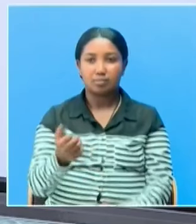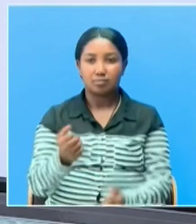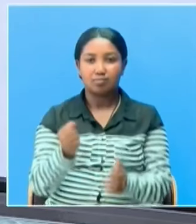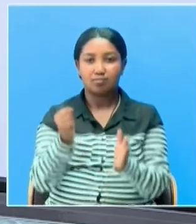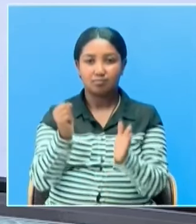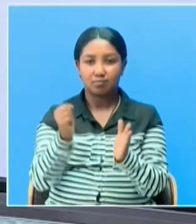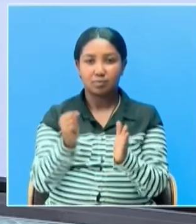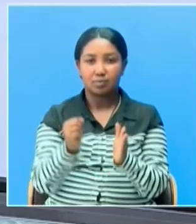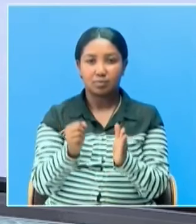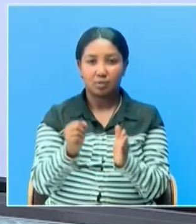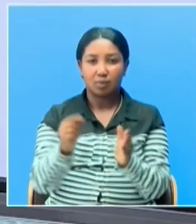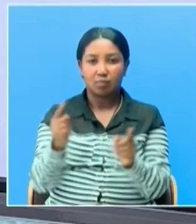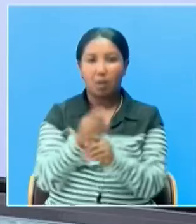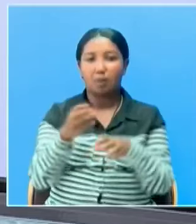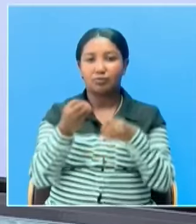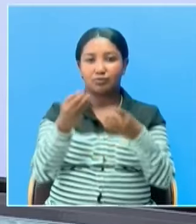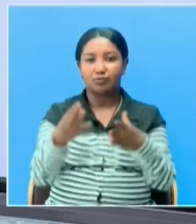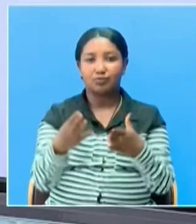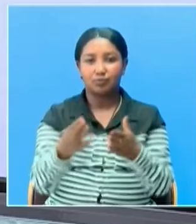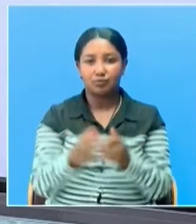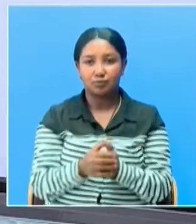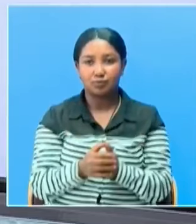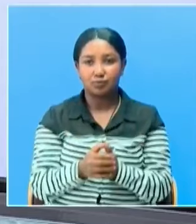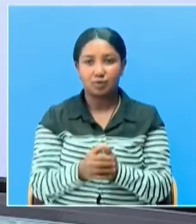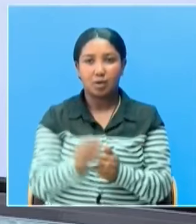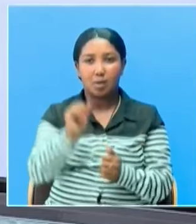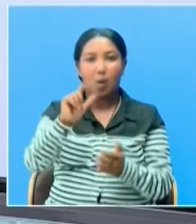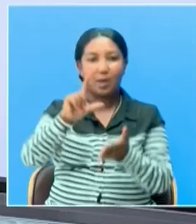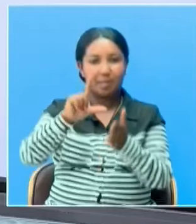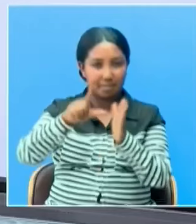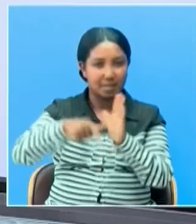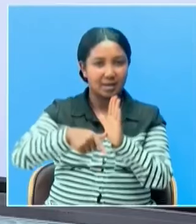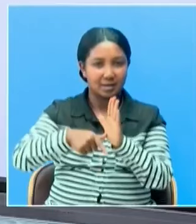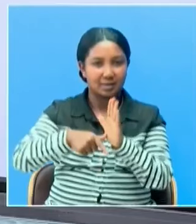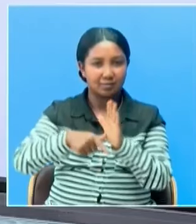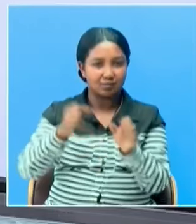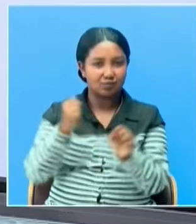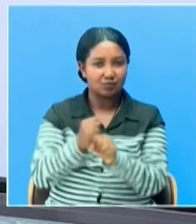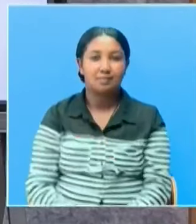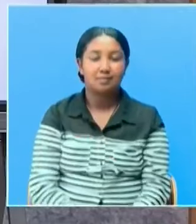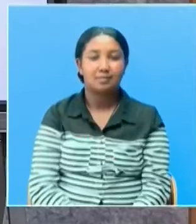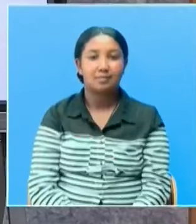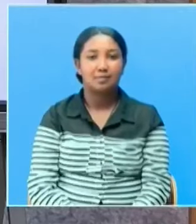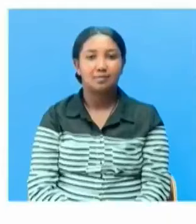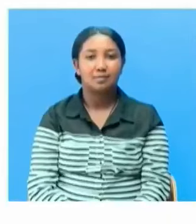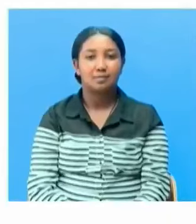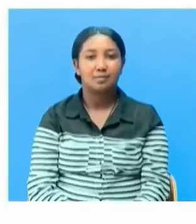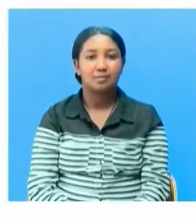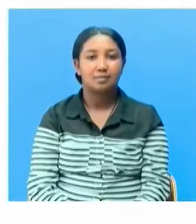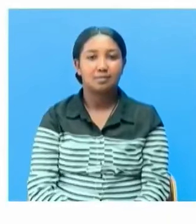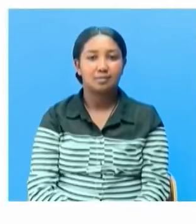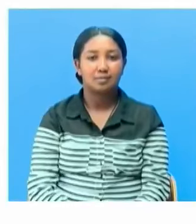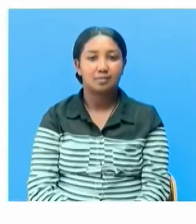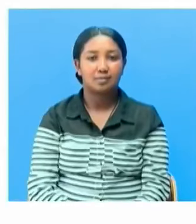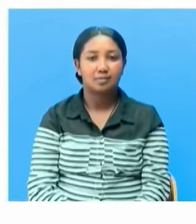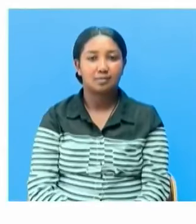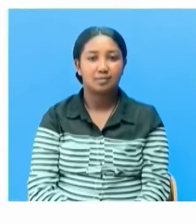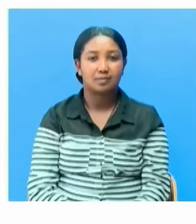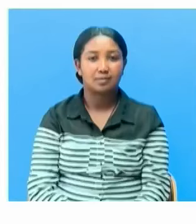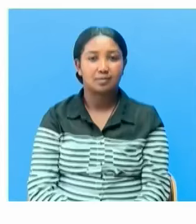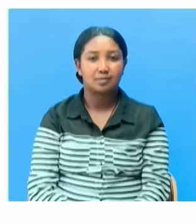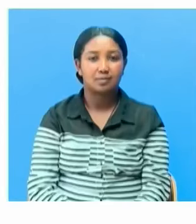done within 1 minute. You're going to use